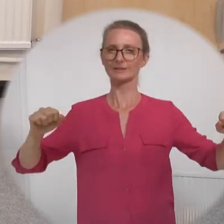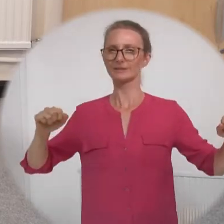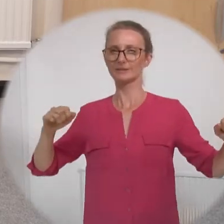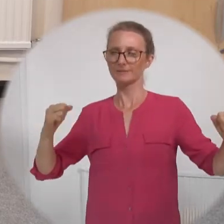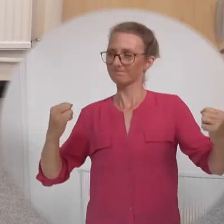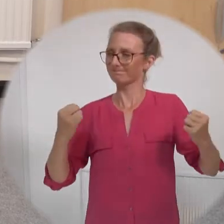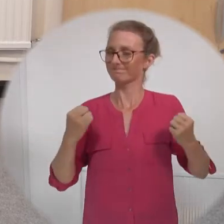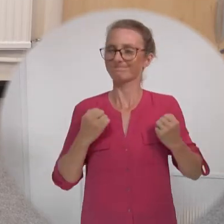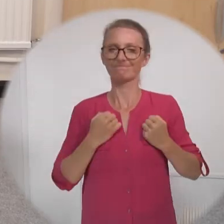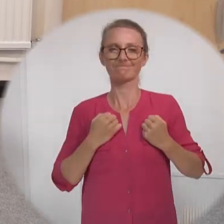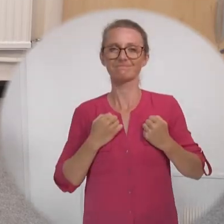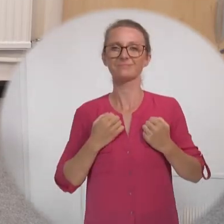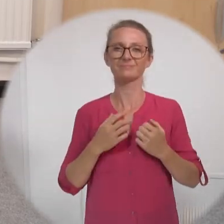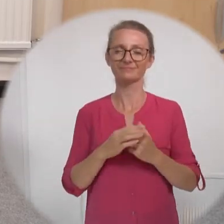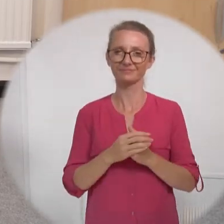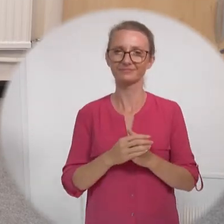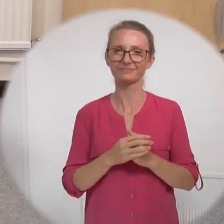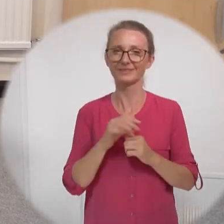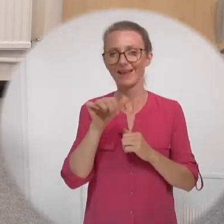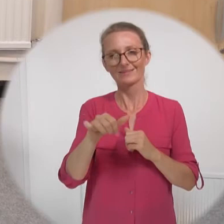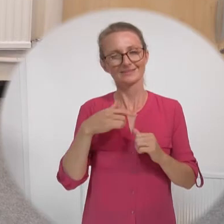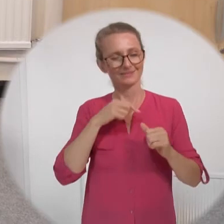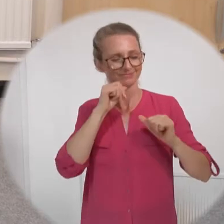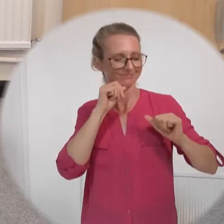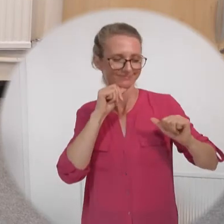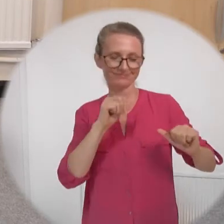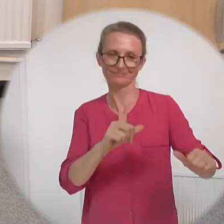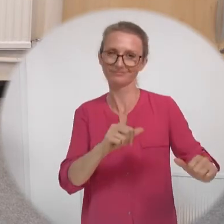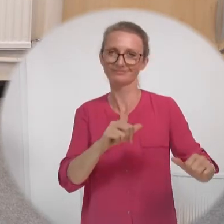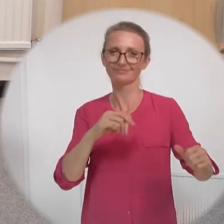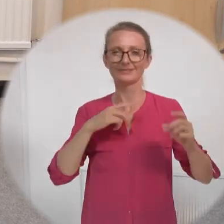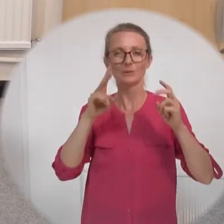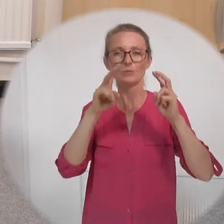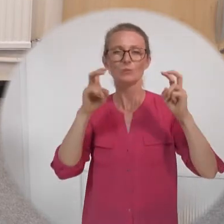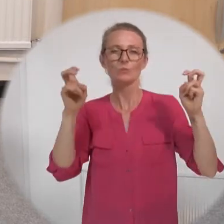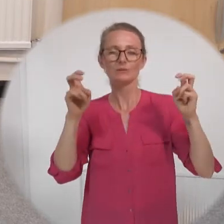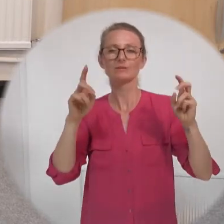is one of my favourites, and is called Dance the Rainbow.